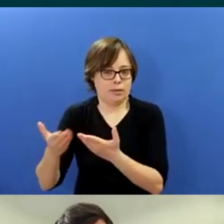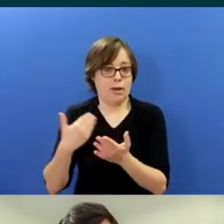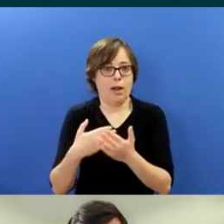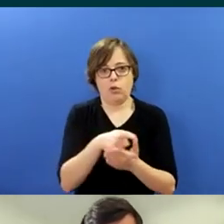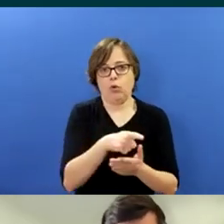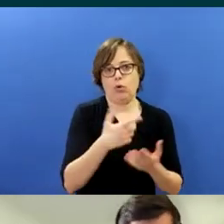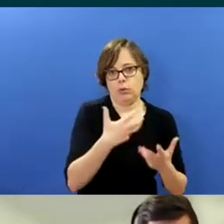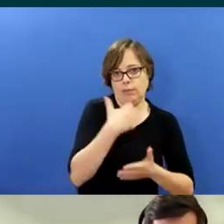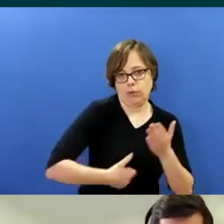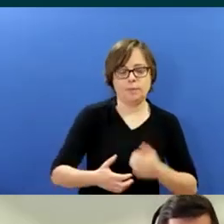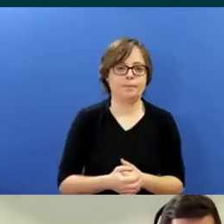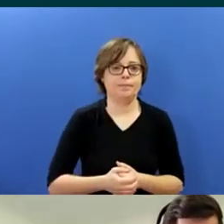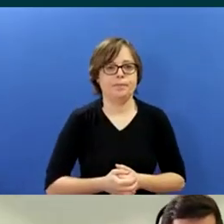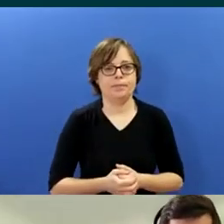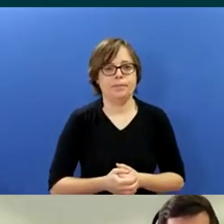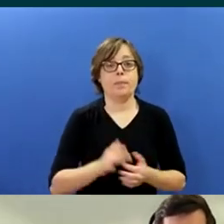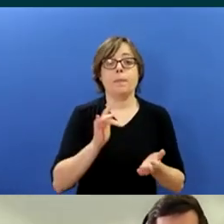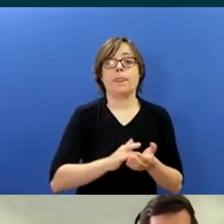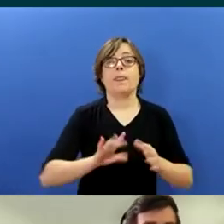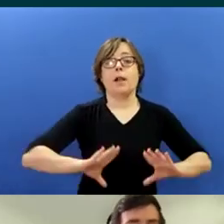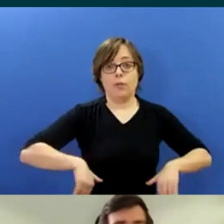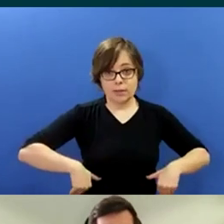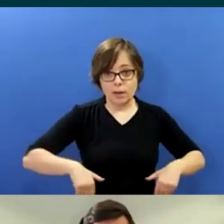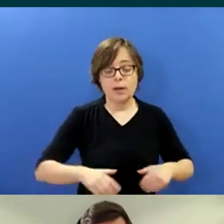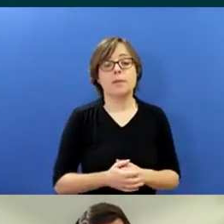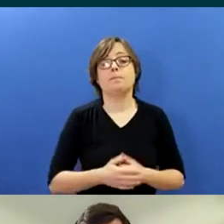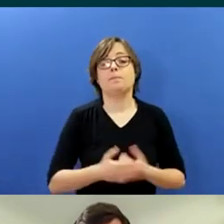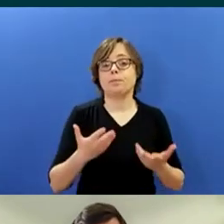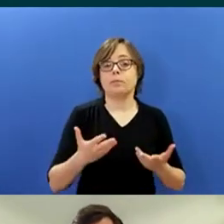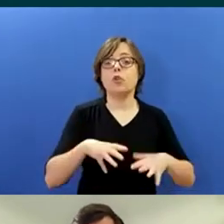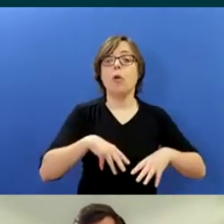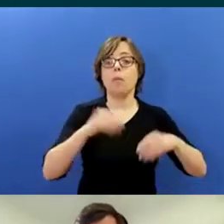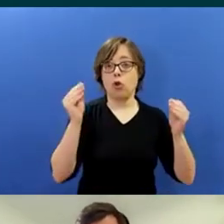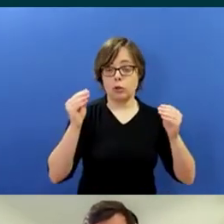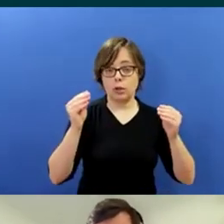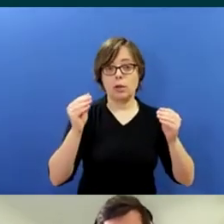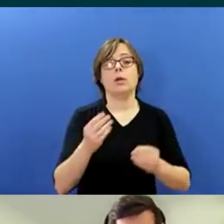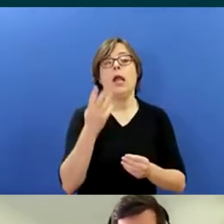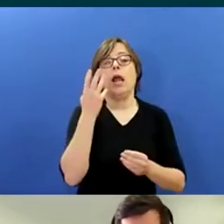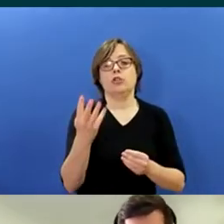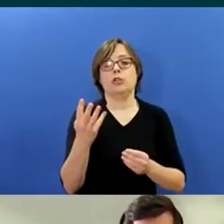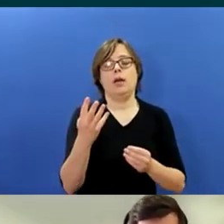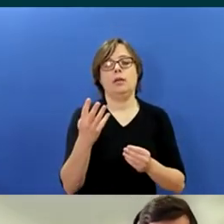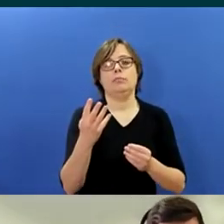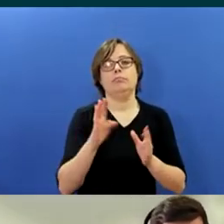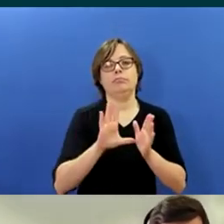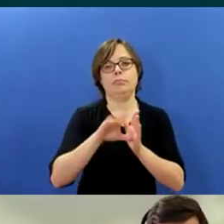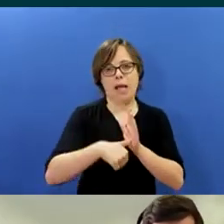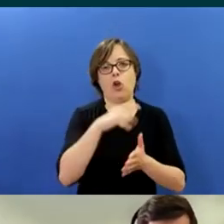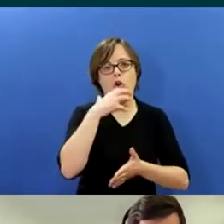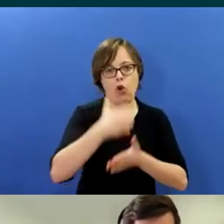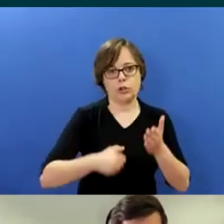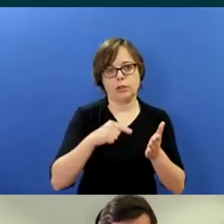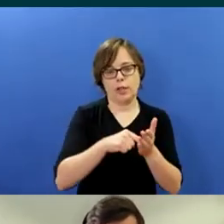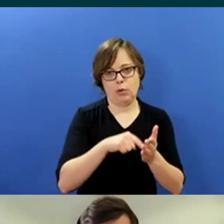In Switzerland, 4 cities initially used DeciDeem. This was Lausanne, Geneva,